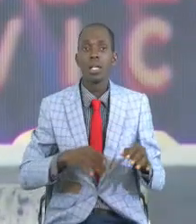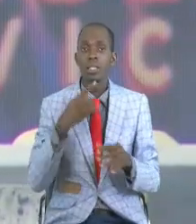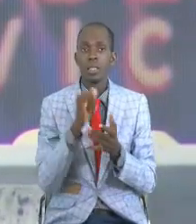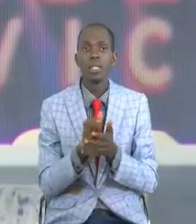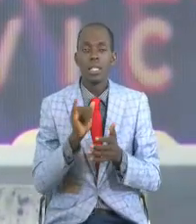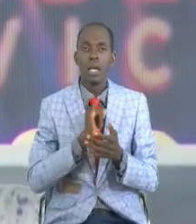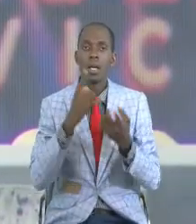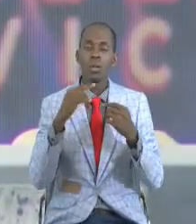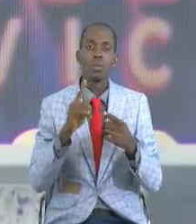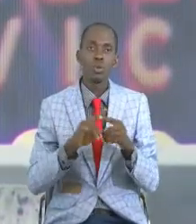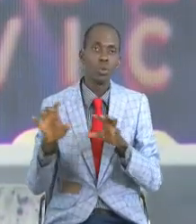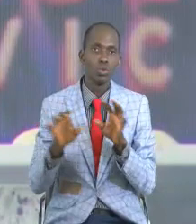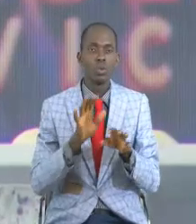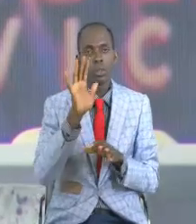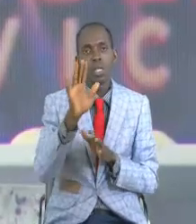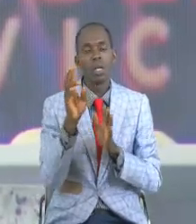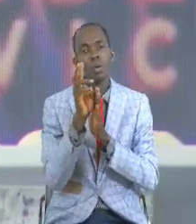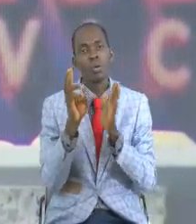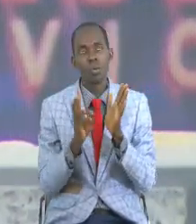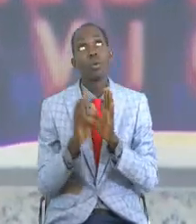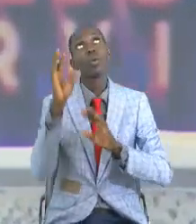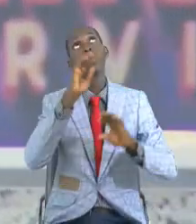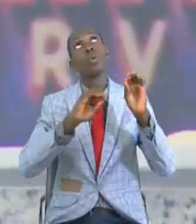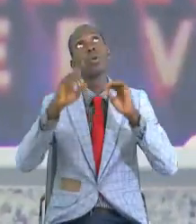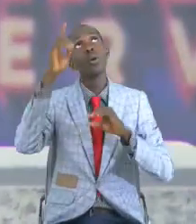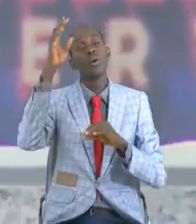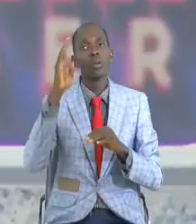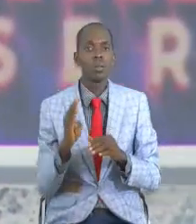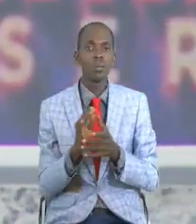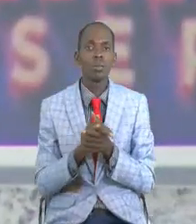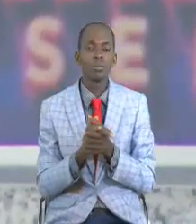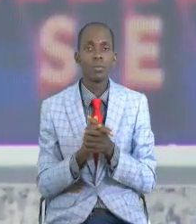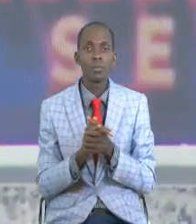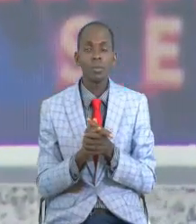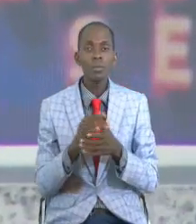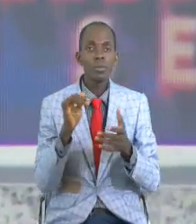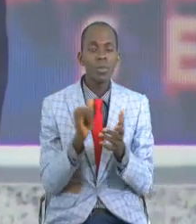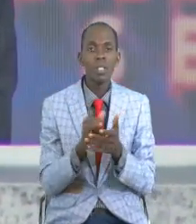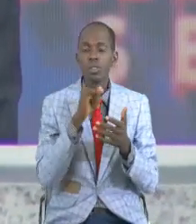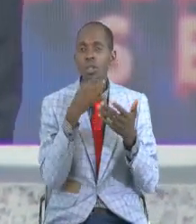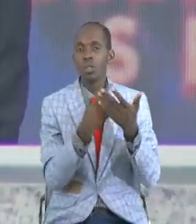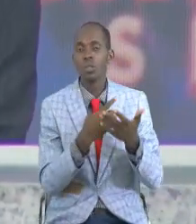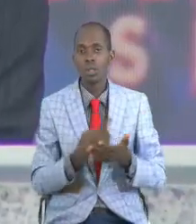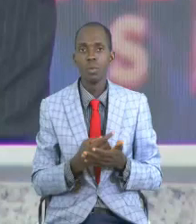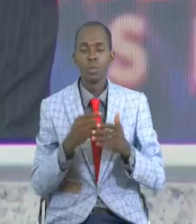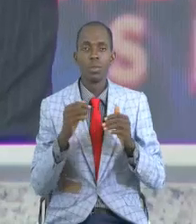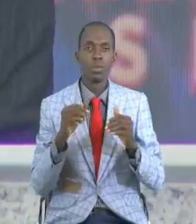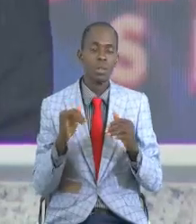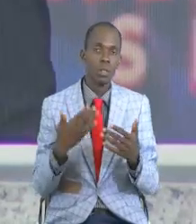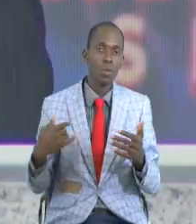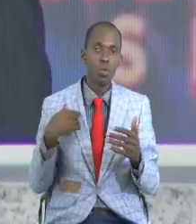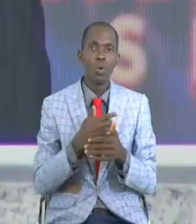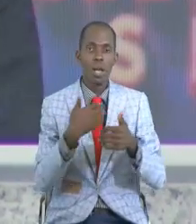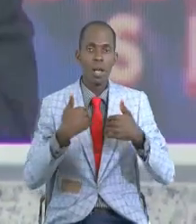thy will oh god now the incontestable confidence we have in the short